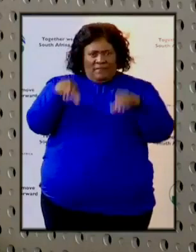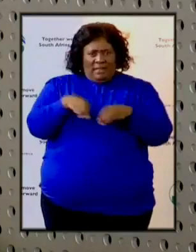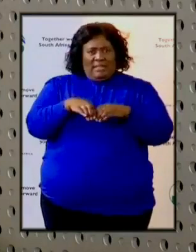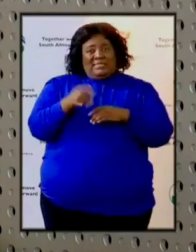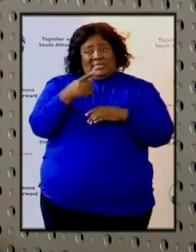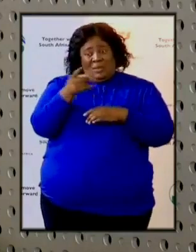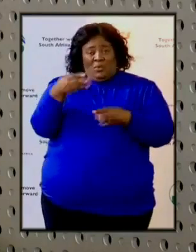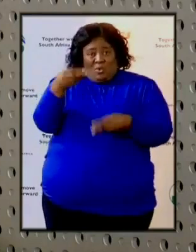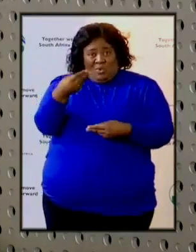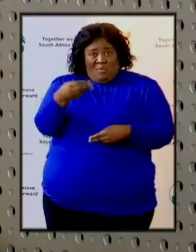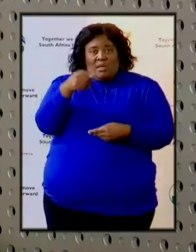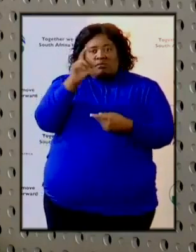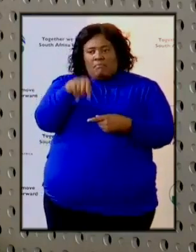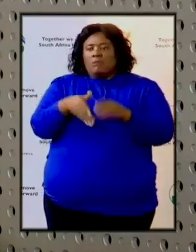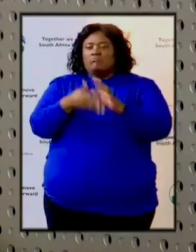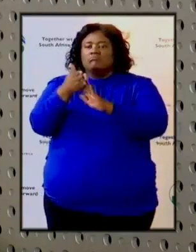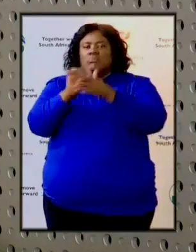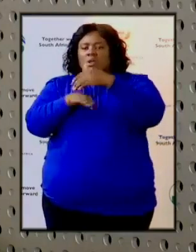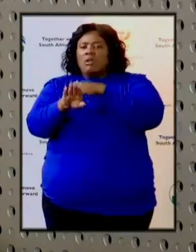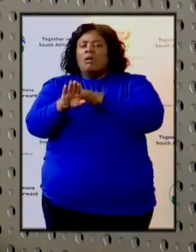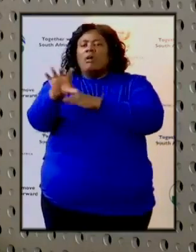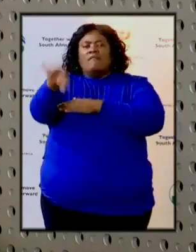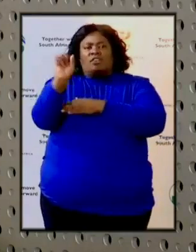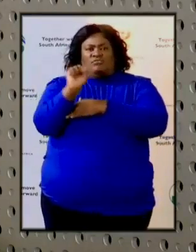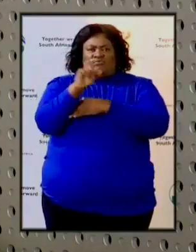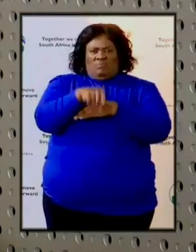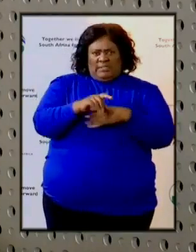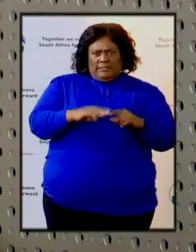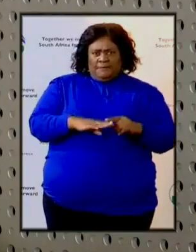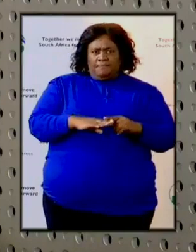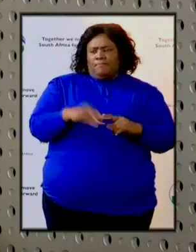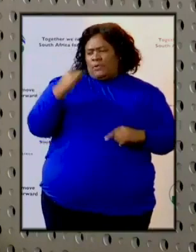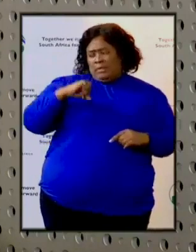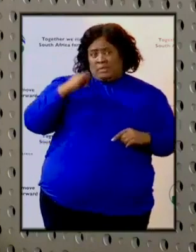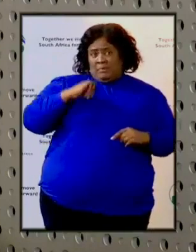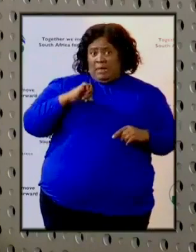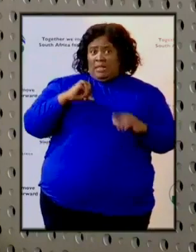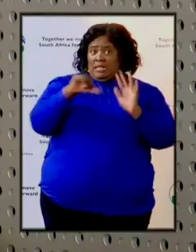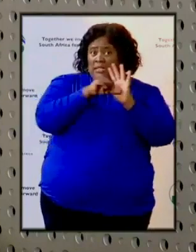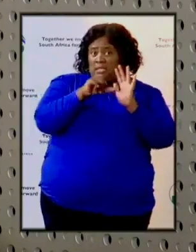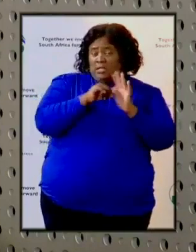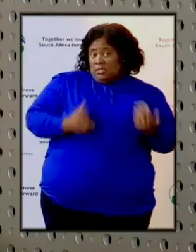fetched as well. The municipal essential services will be open.